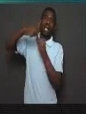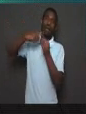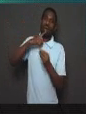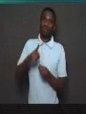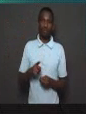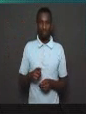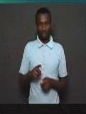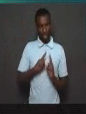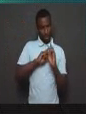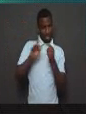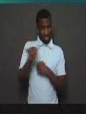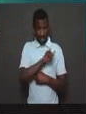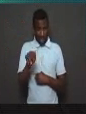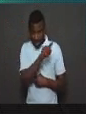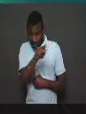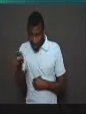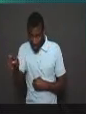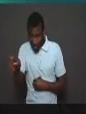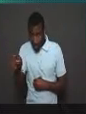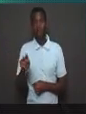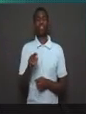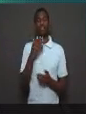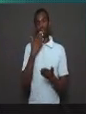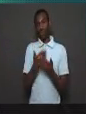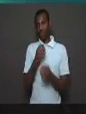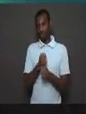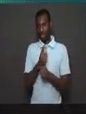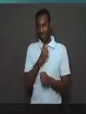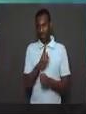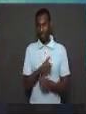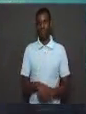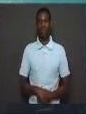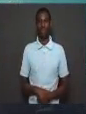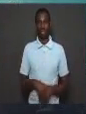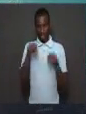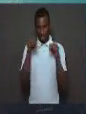Was this your answer, students? Great work.